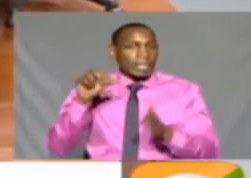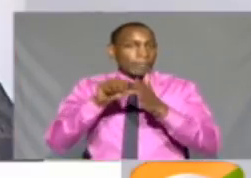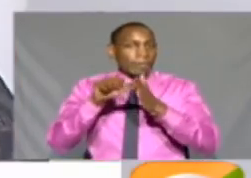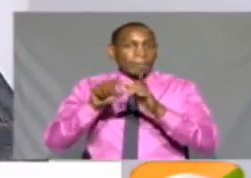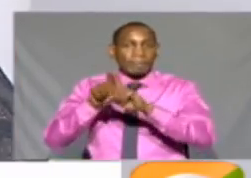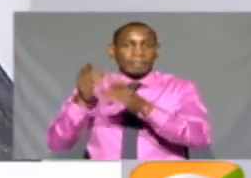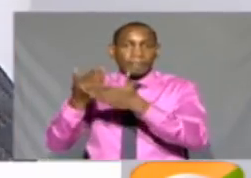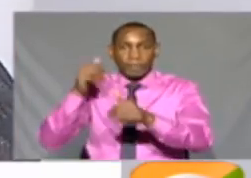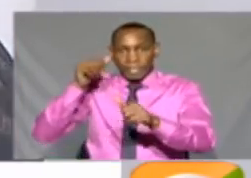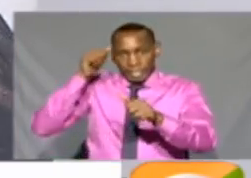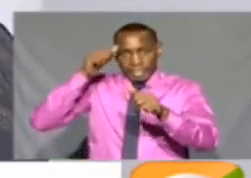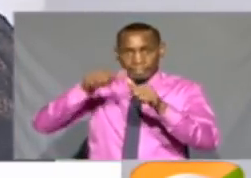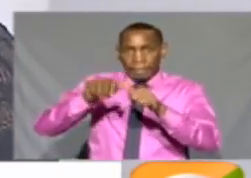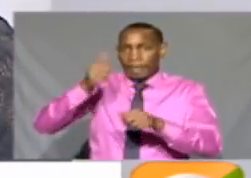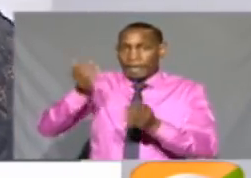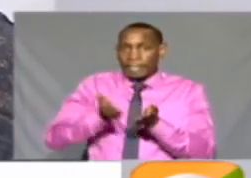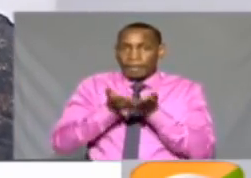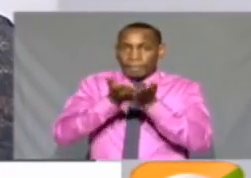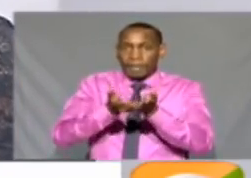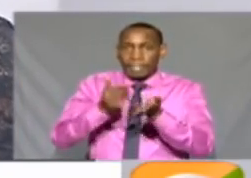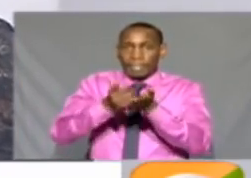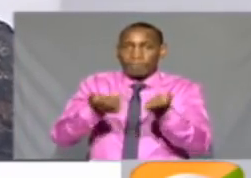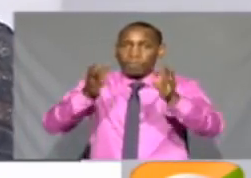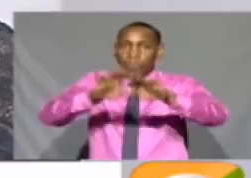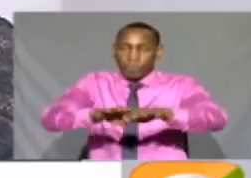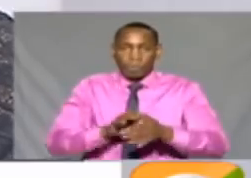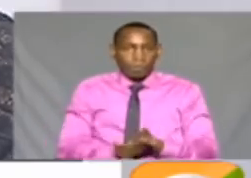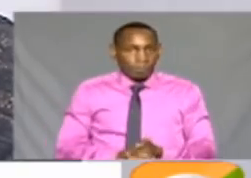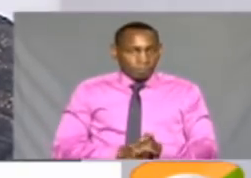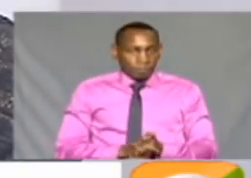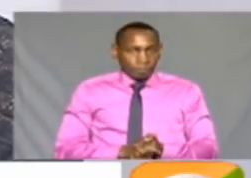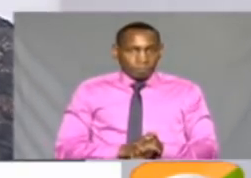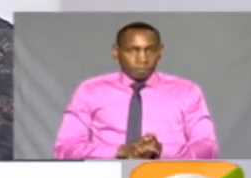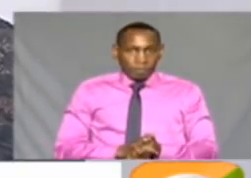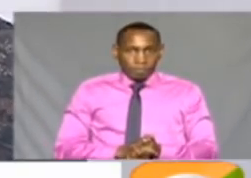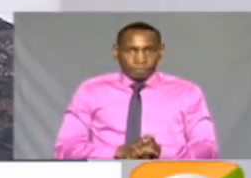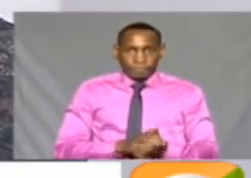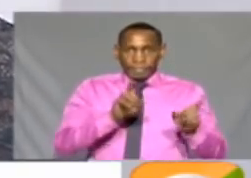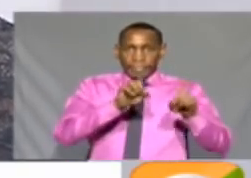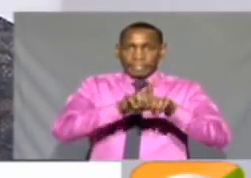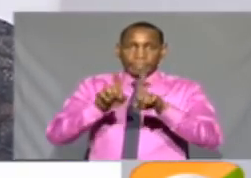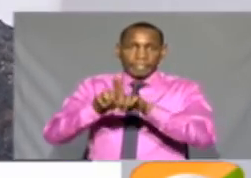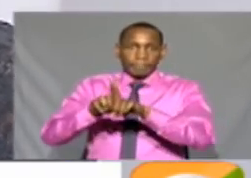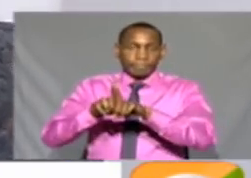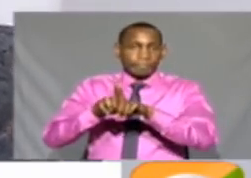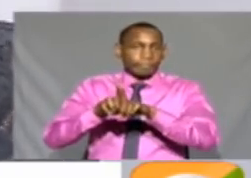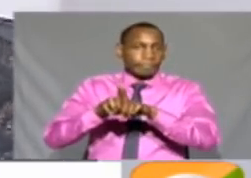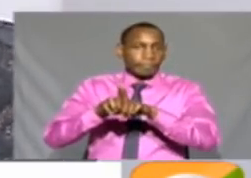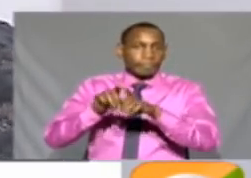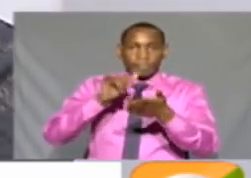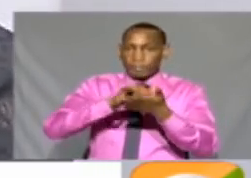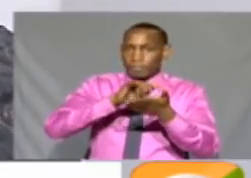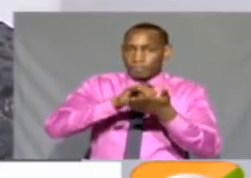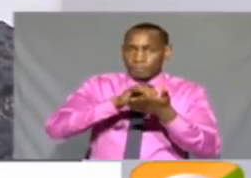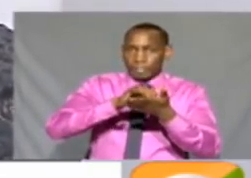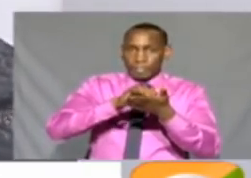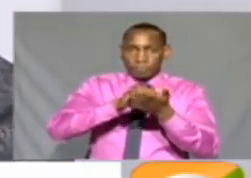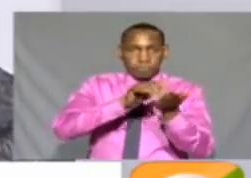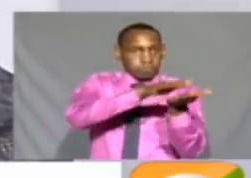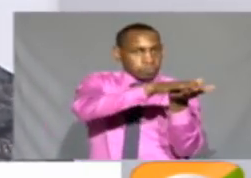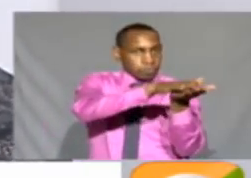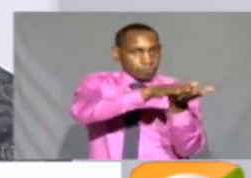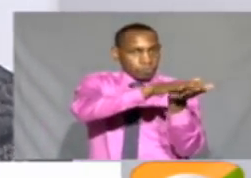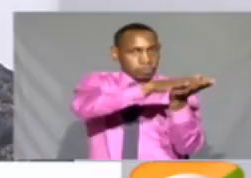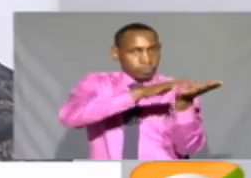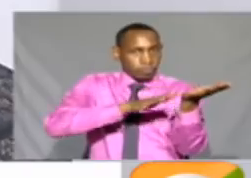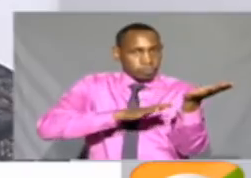everybody remembers Mtongwe, it really scarred this country for life. And you start to think about, so that ramp that they